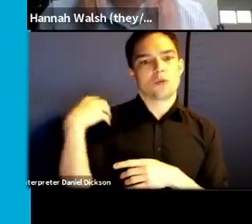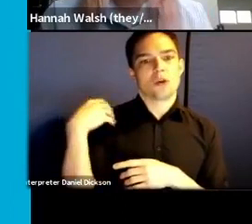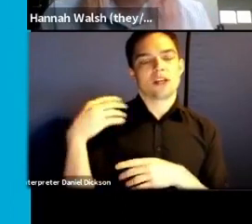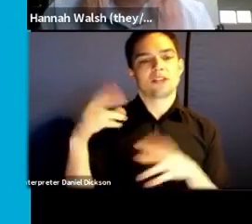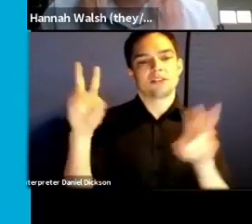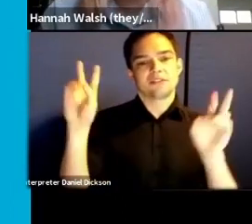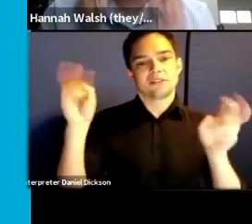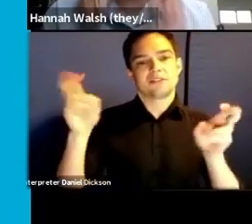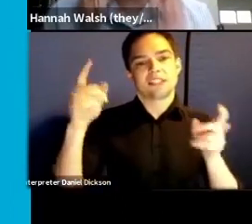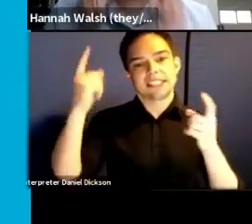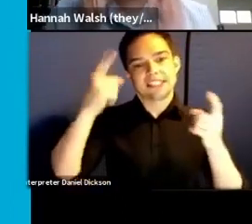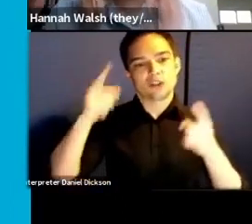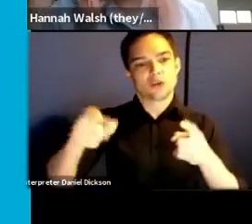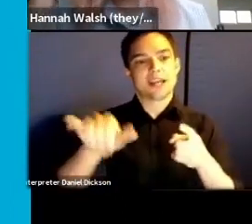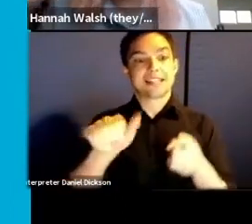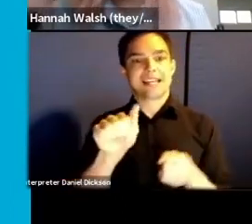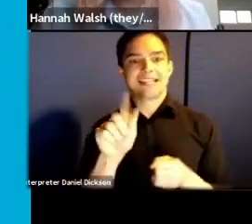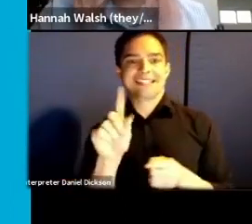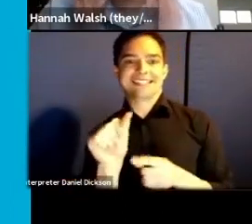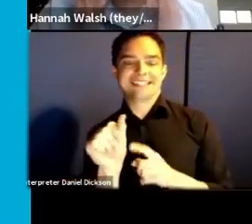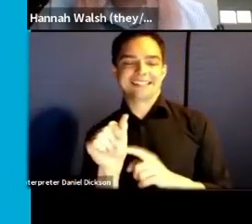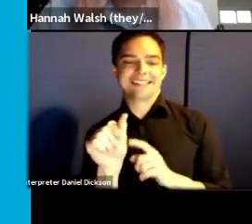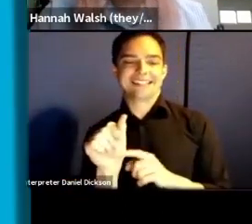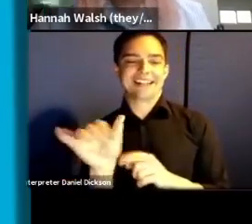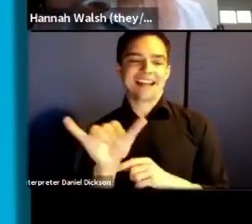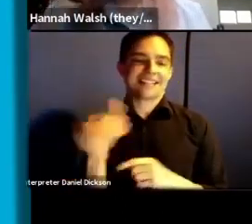you as having that disability.